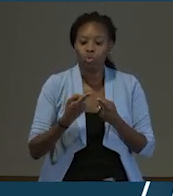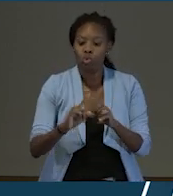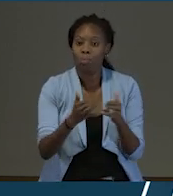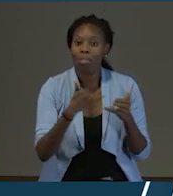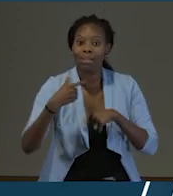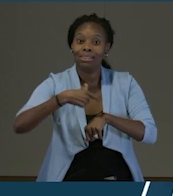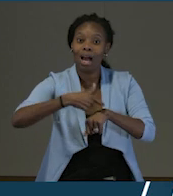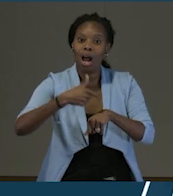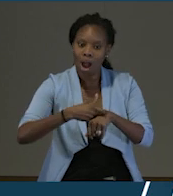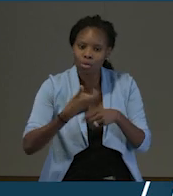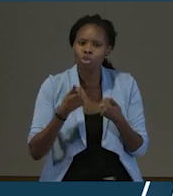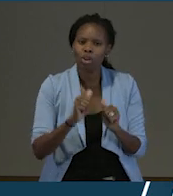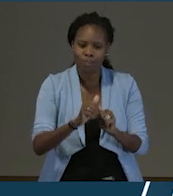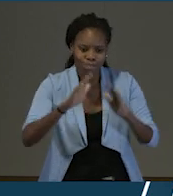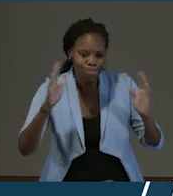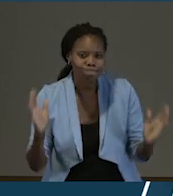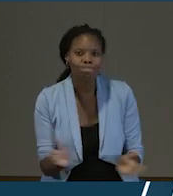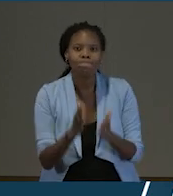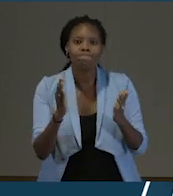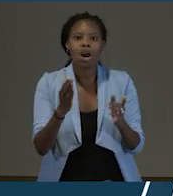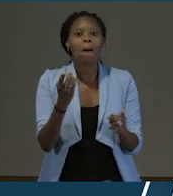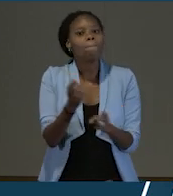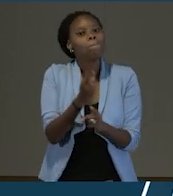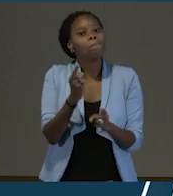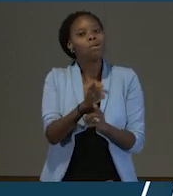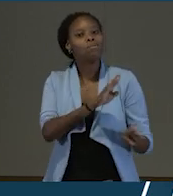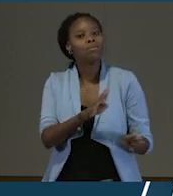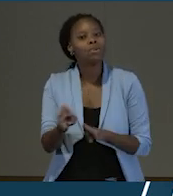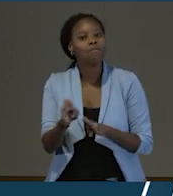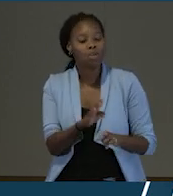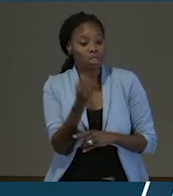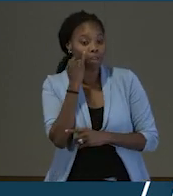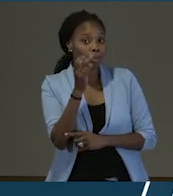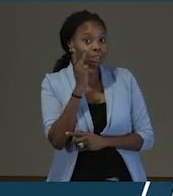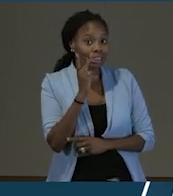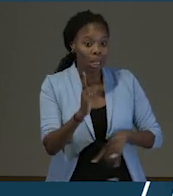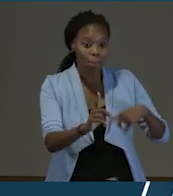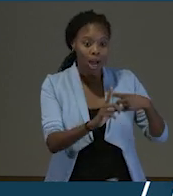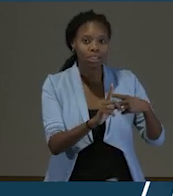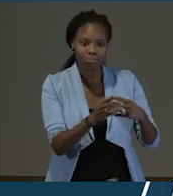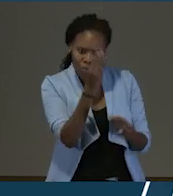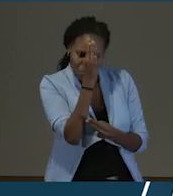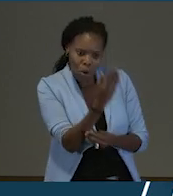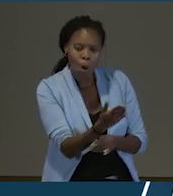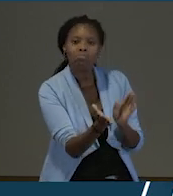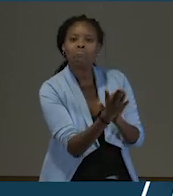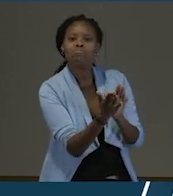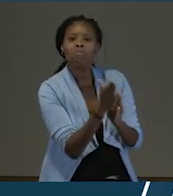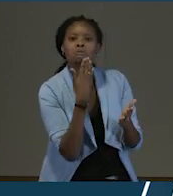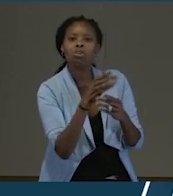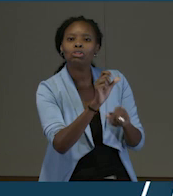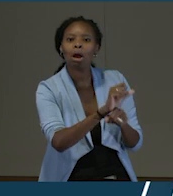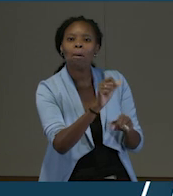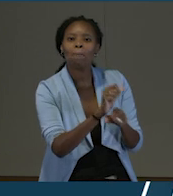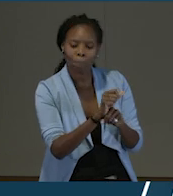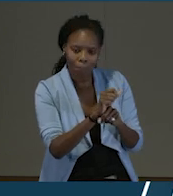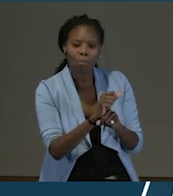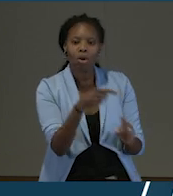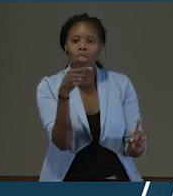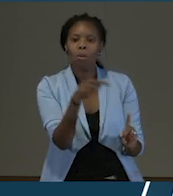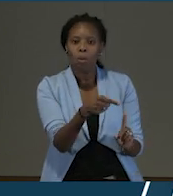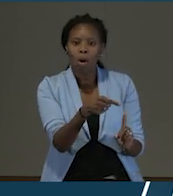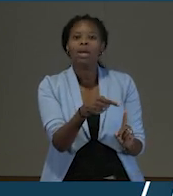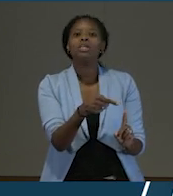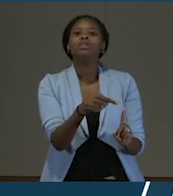focus on the appropriate behaviors that they're doing. Reinforce their skills of being persistent at a